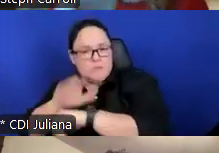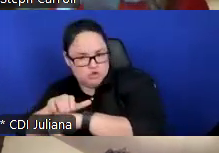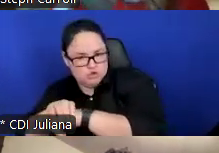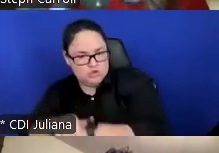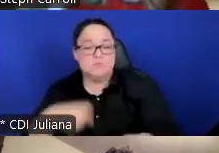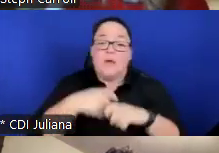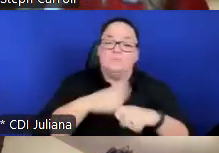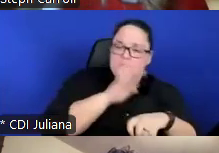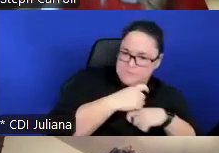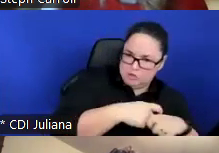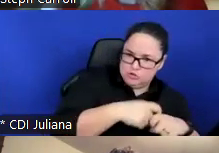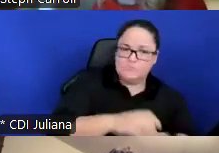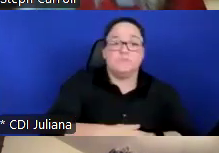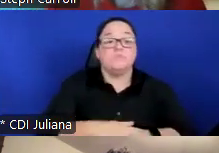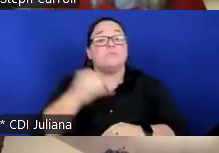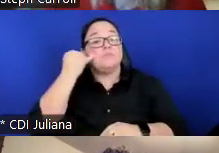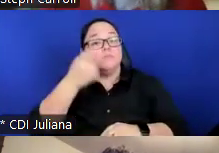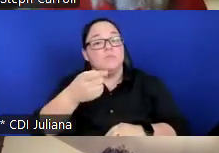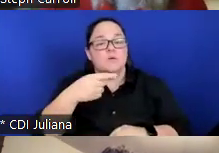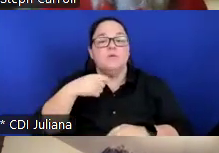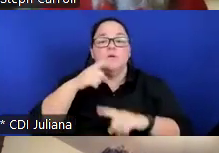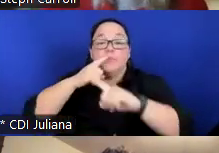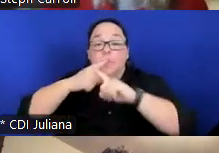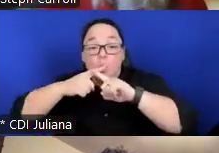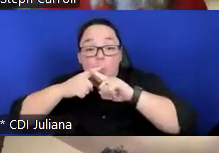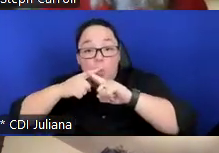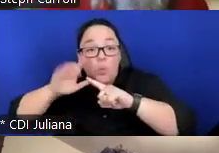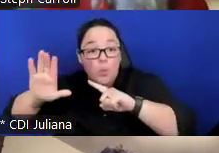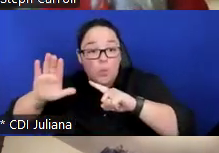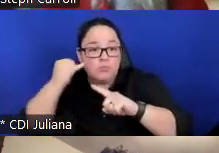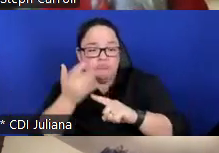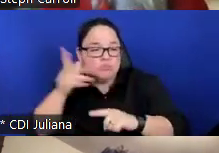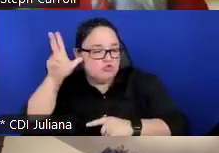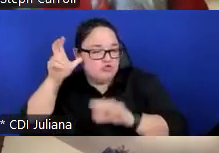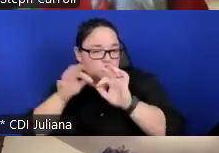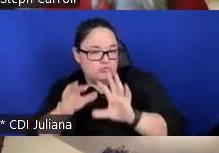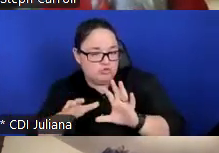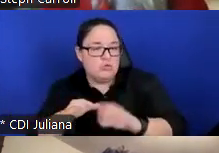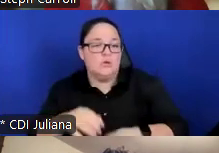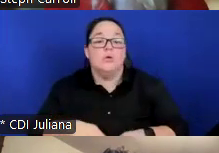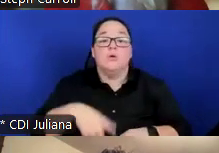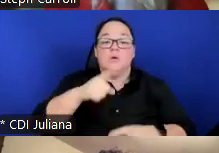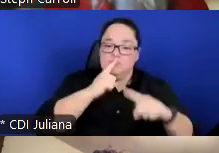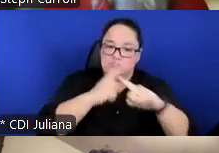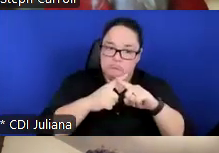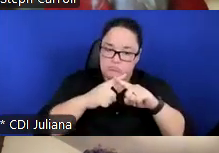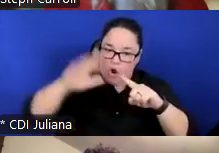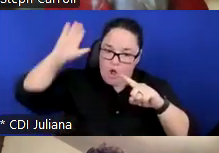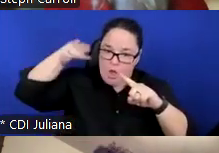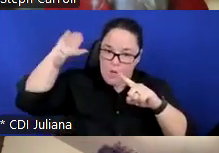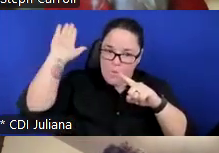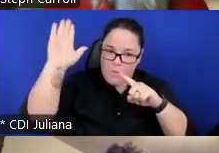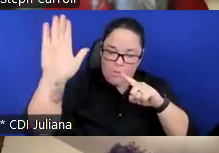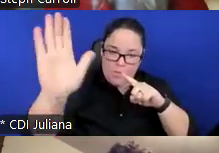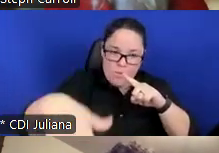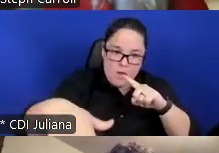Please hablando. keep your mic on mute when you are Hable a un not ritmo speaking. moderado y haga pausas con Please keep a frecuencia. moderate pace and Favor de decir pause su frequently.